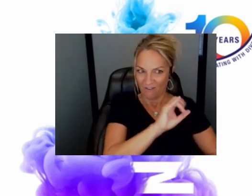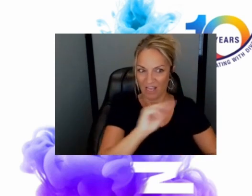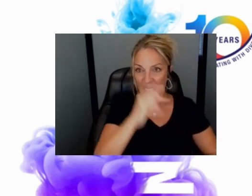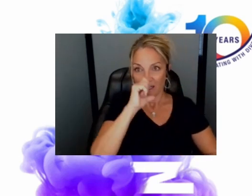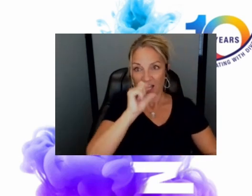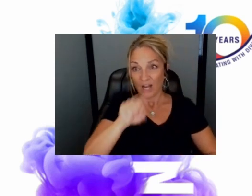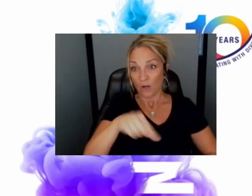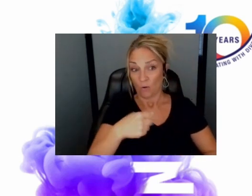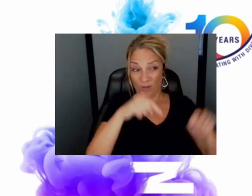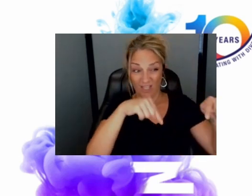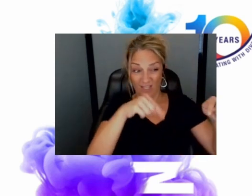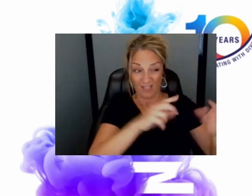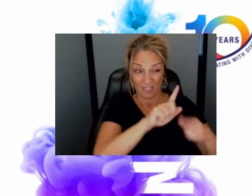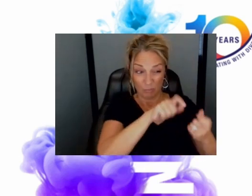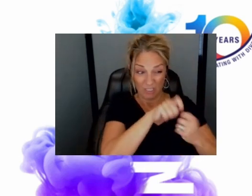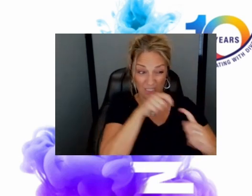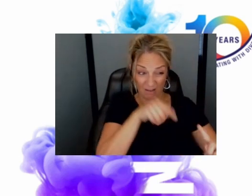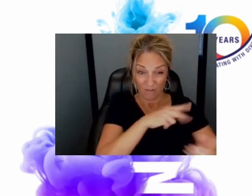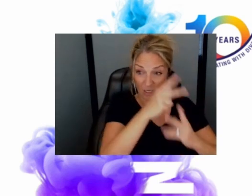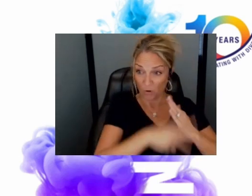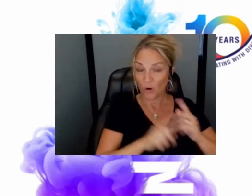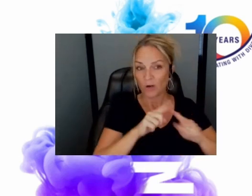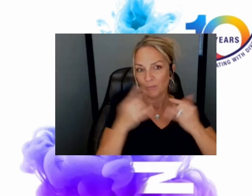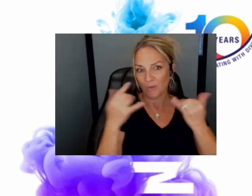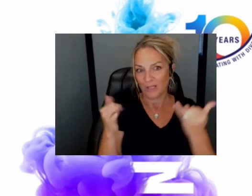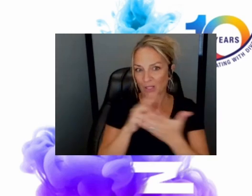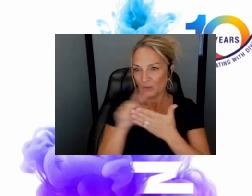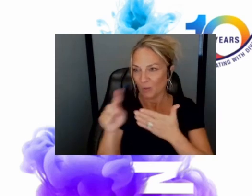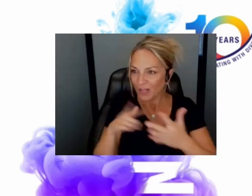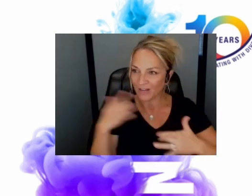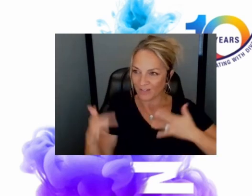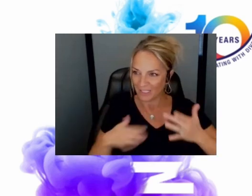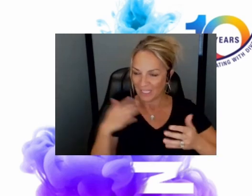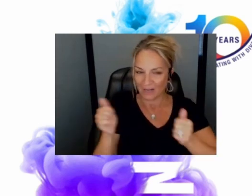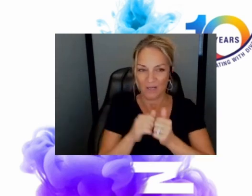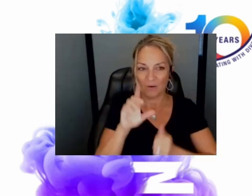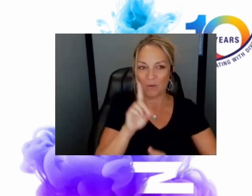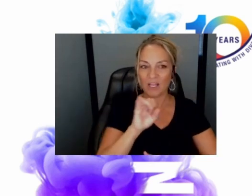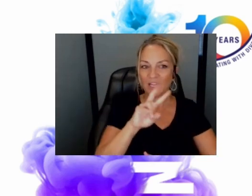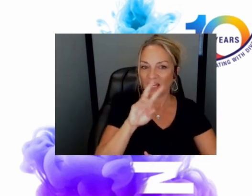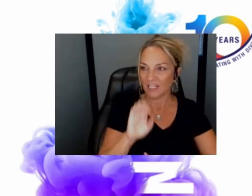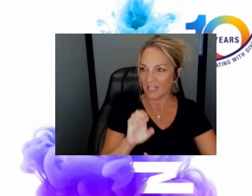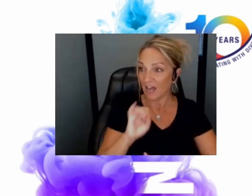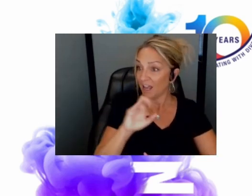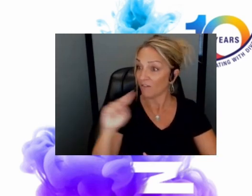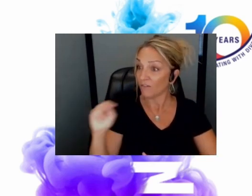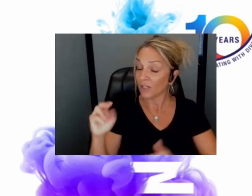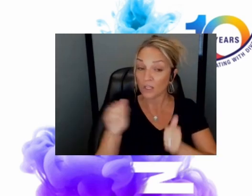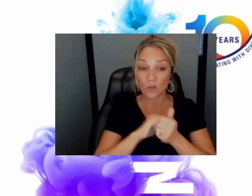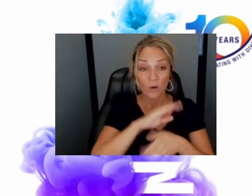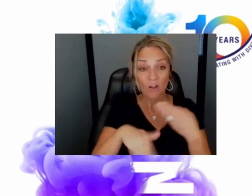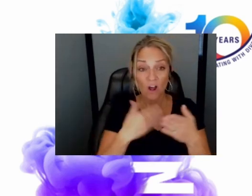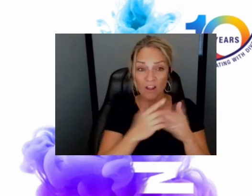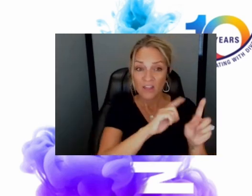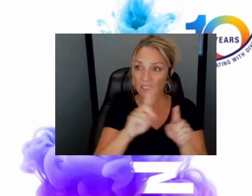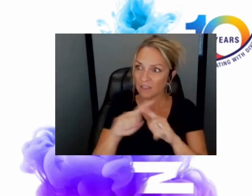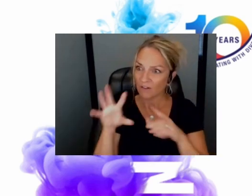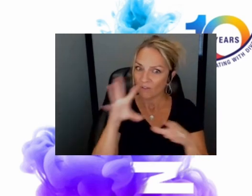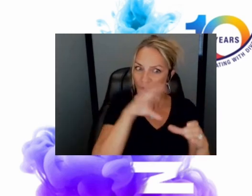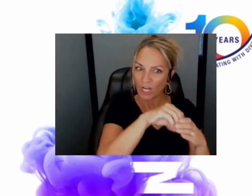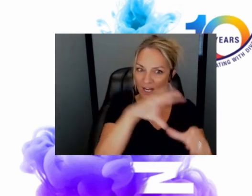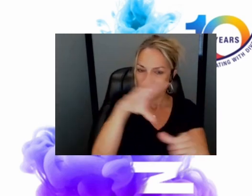of excitement with Dive In and these engagement opportunities to help make